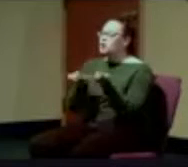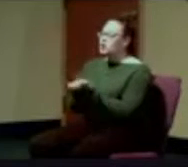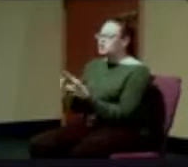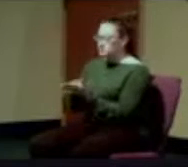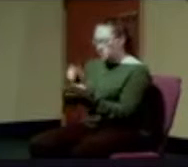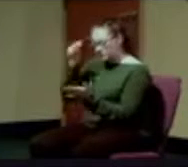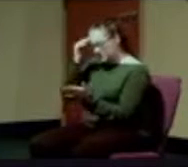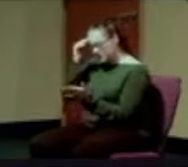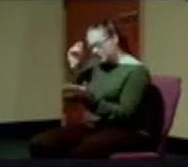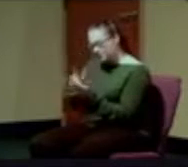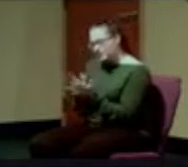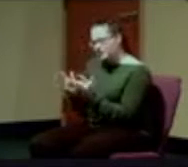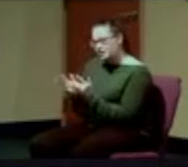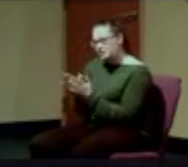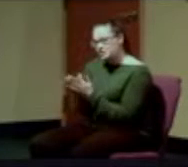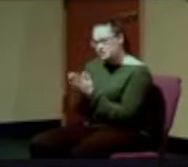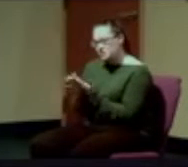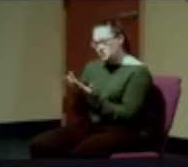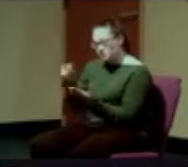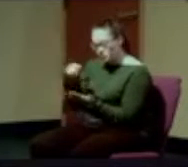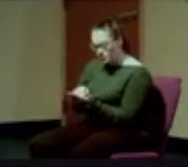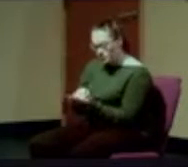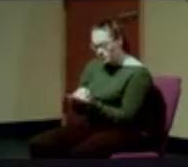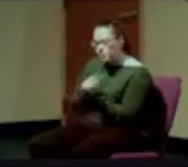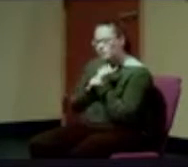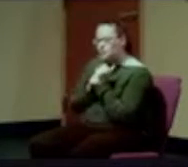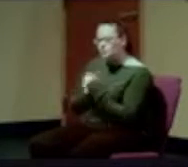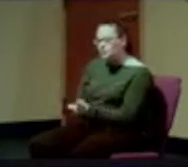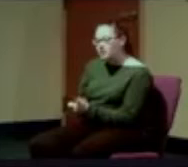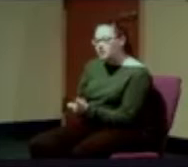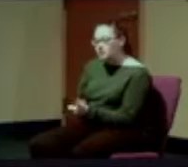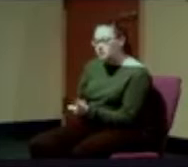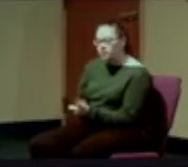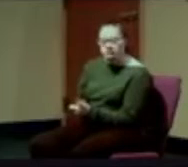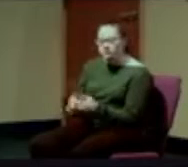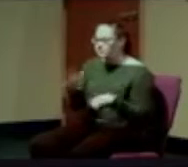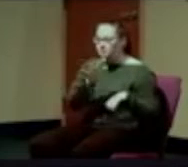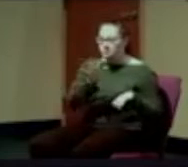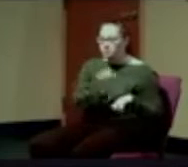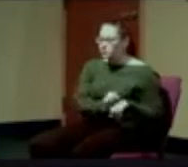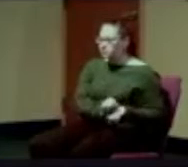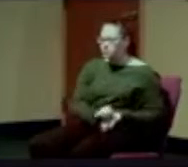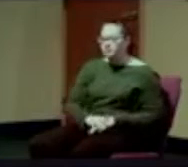more reliable than opinion. That's the second thing. Back to Matthew chapter 21.